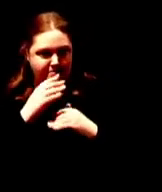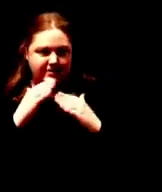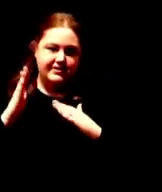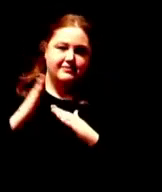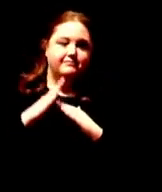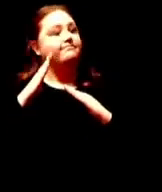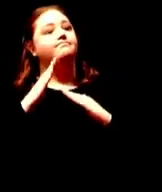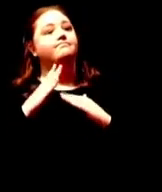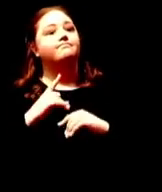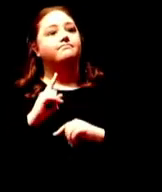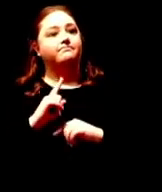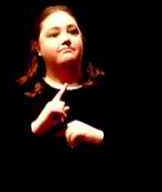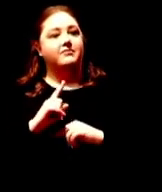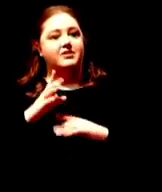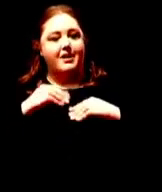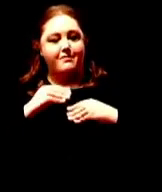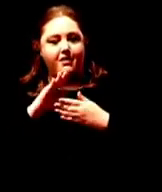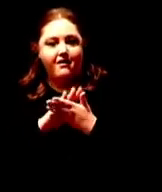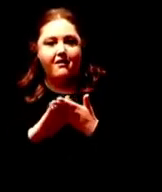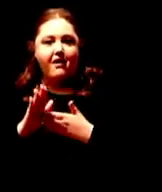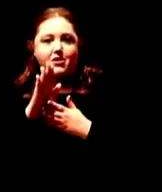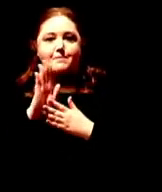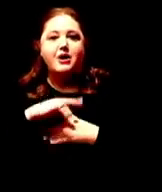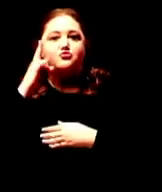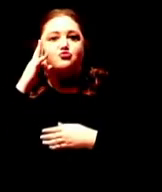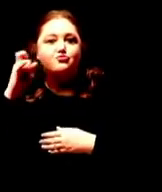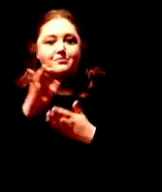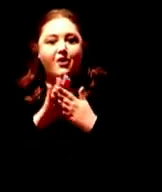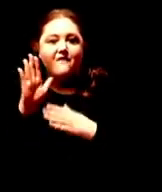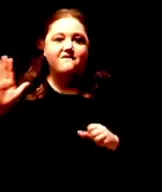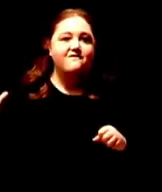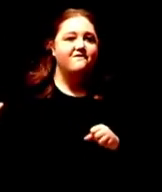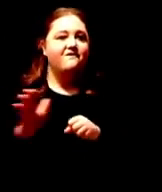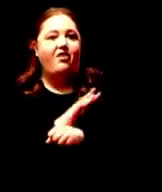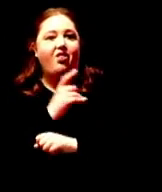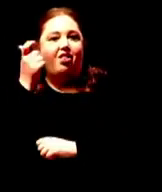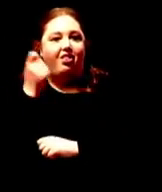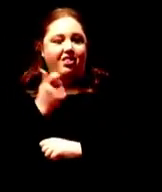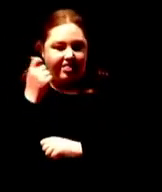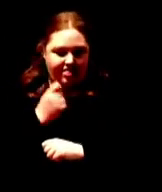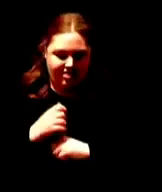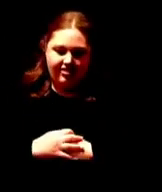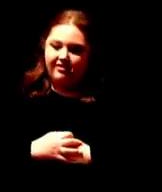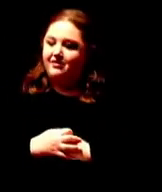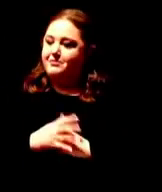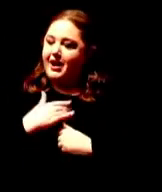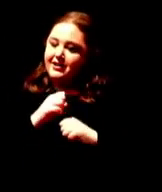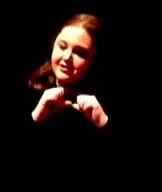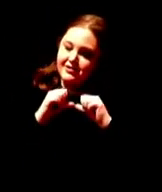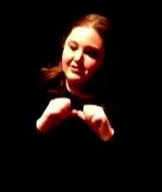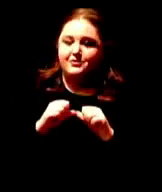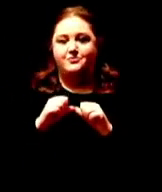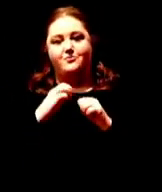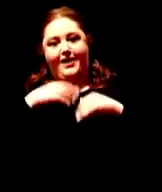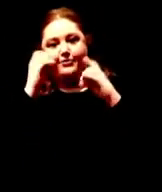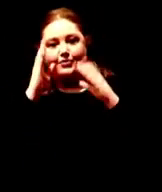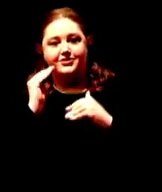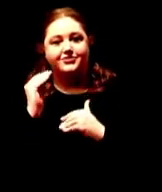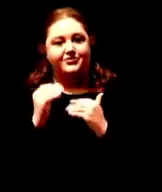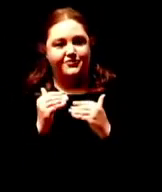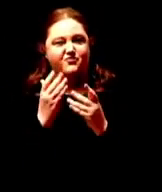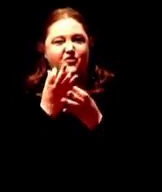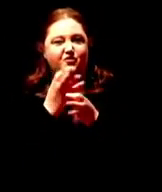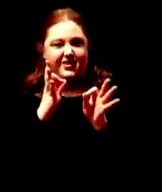being accepted at Oberlin College, my dream school, with the full ride scholarship, being able to continue my love of education for